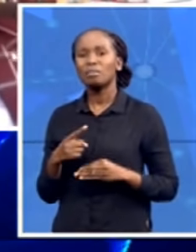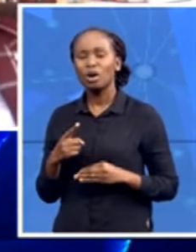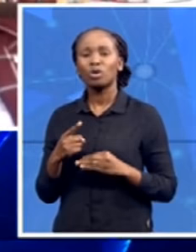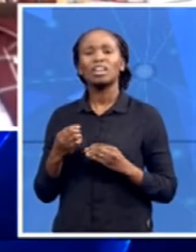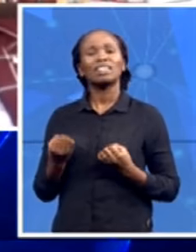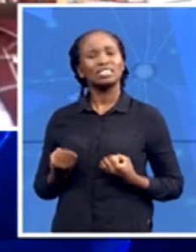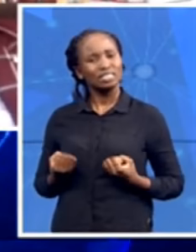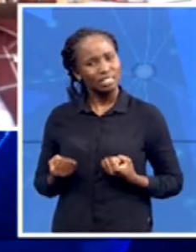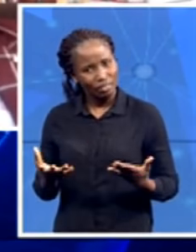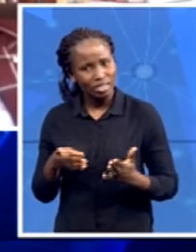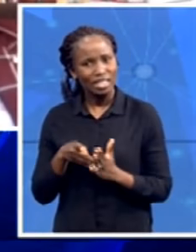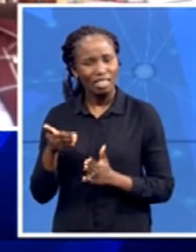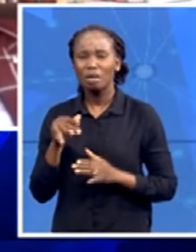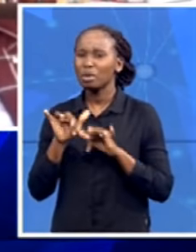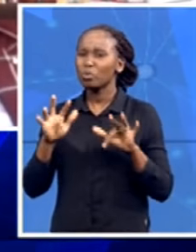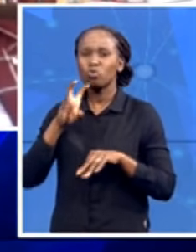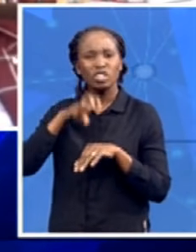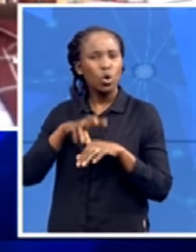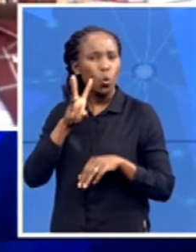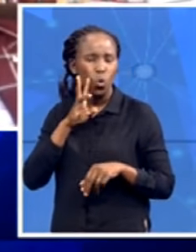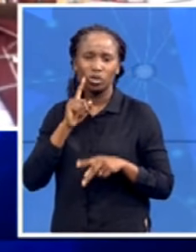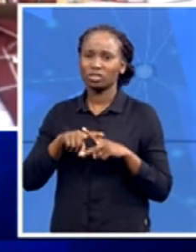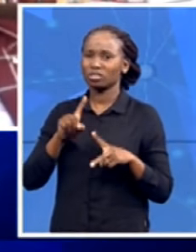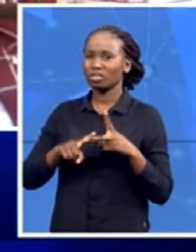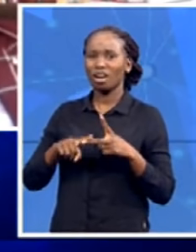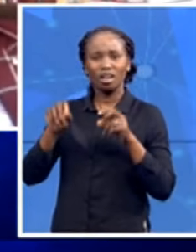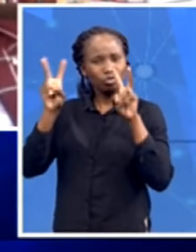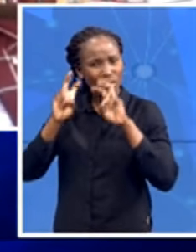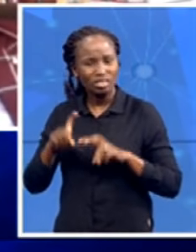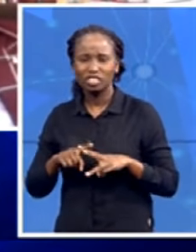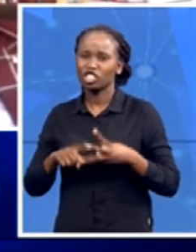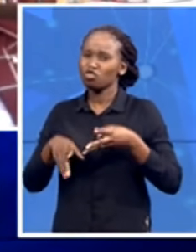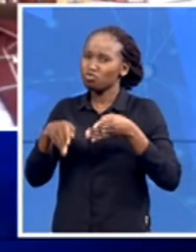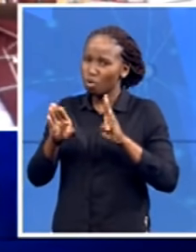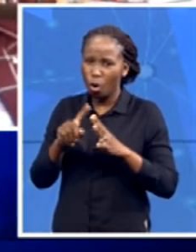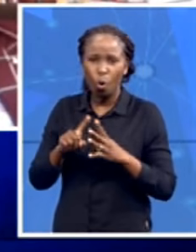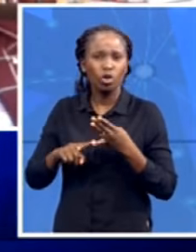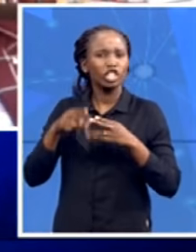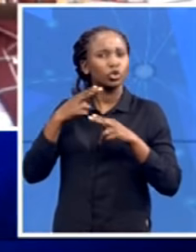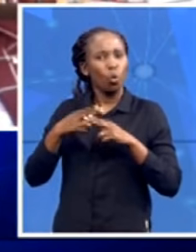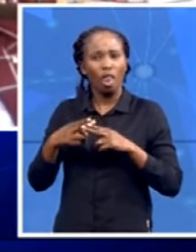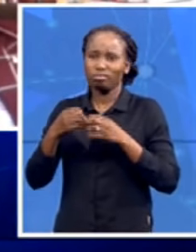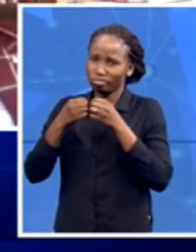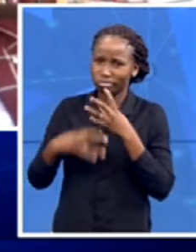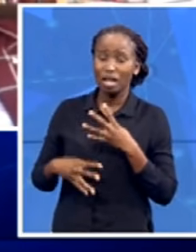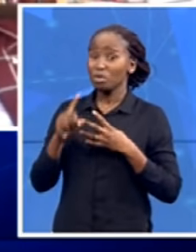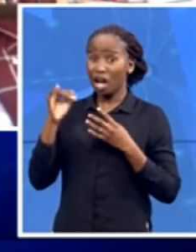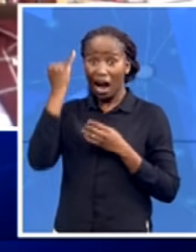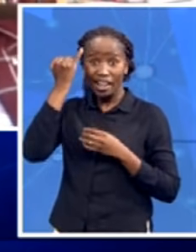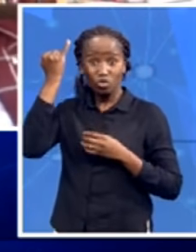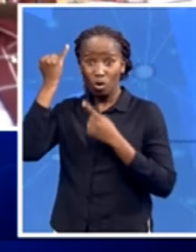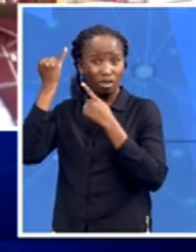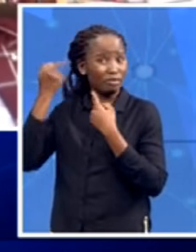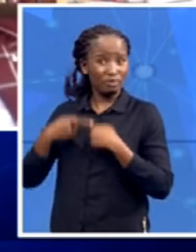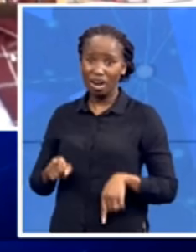need toilets, they need roads. And it's not really about ideological clashes. It's not really about policies and so on and